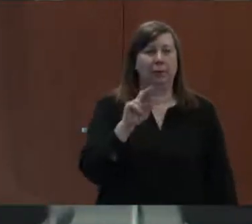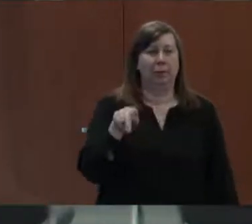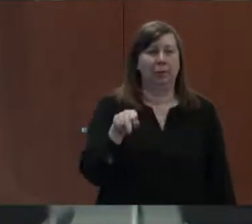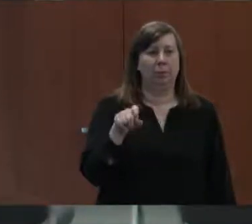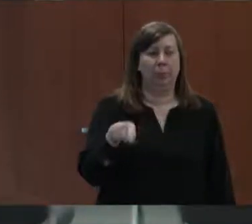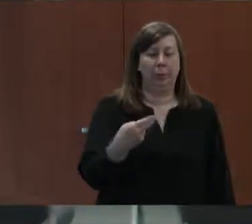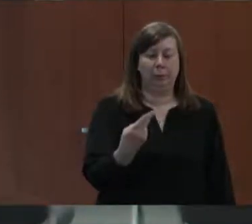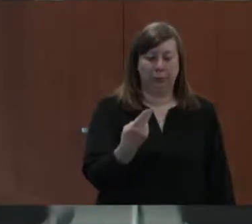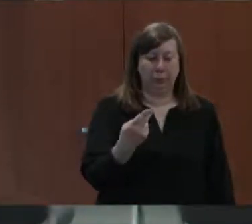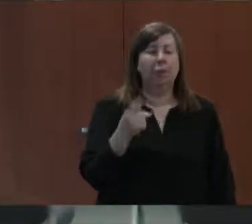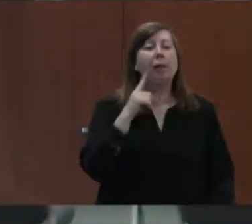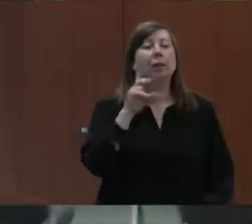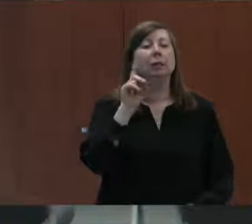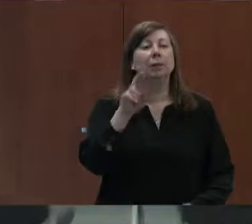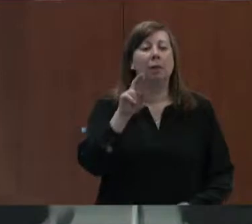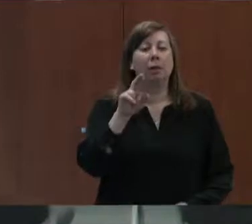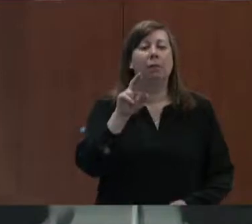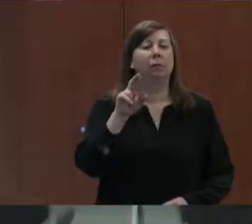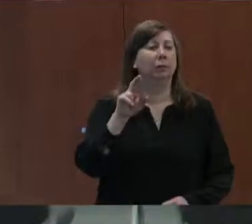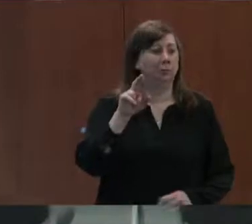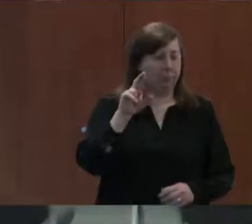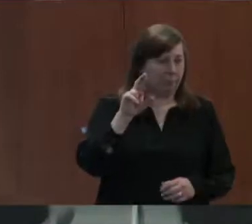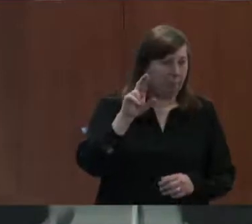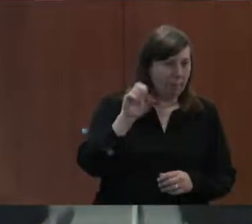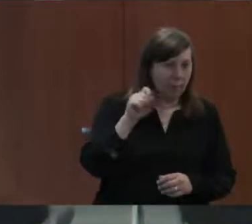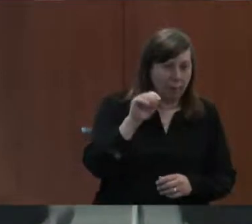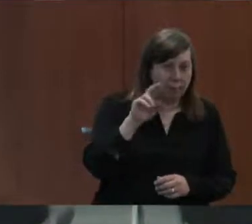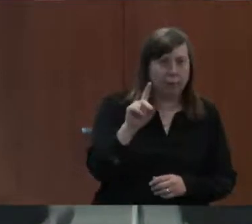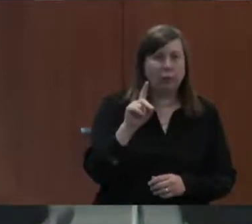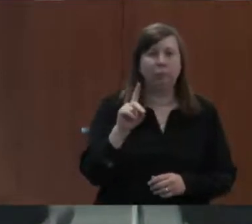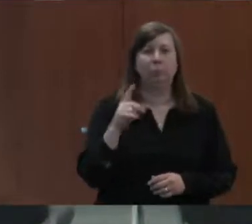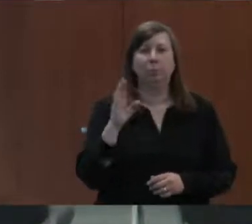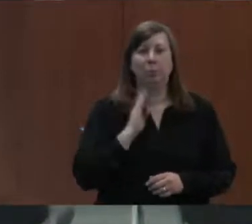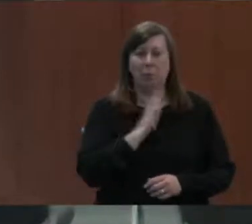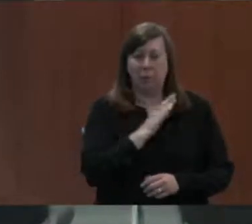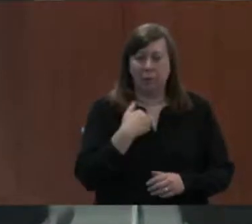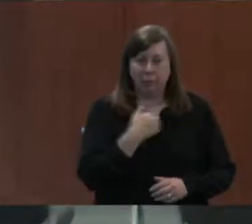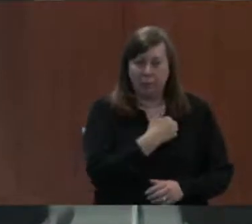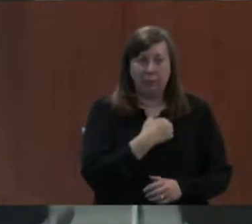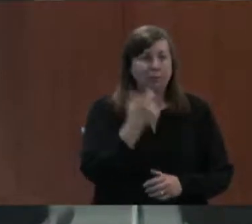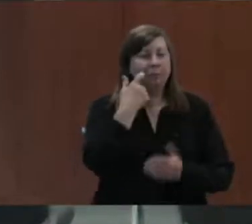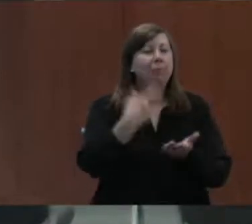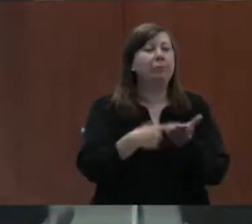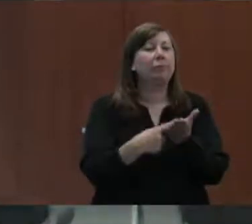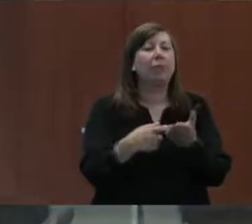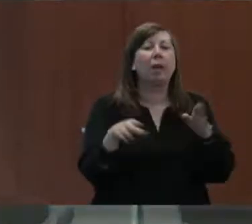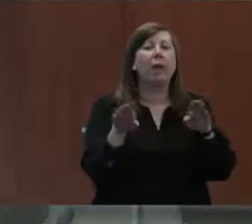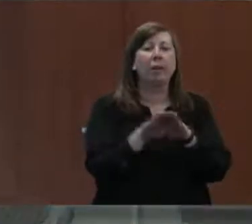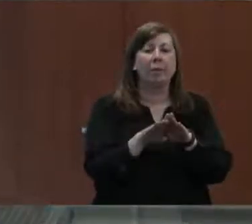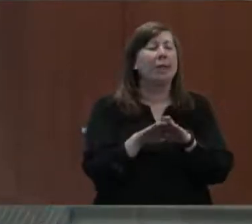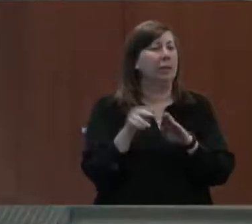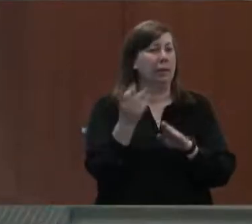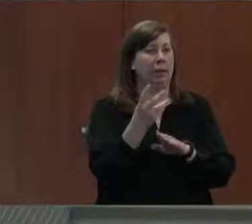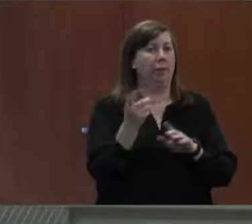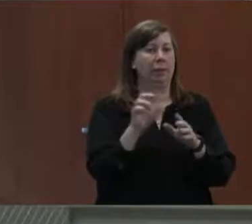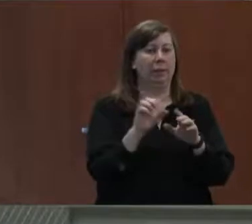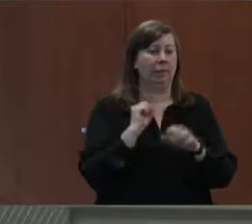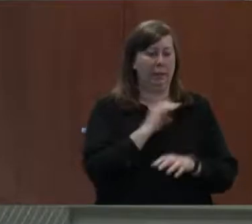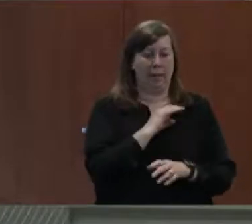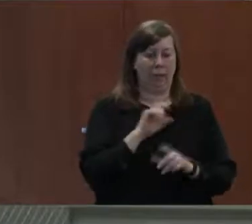Thank you, Vice President Stauffer, members of the board, Dr. Michael. As discussed earlier in closed session today, there are a number of staff changes